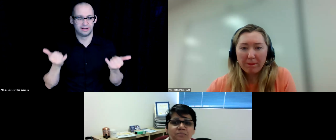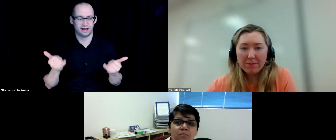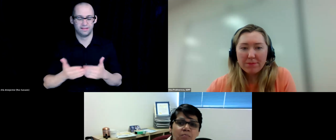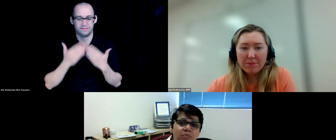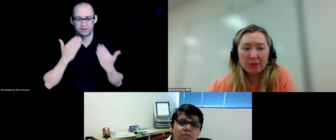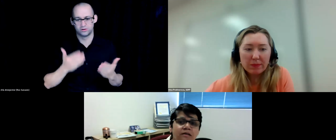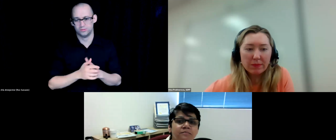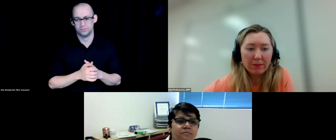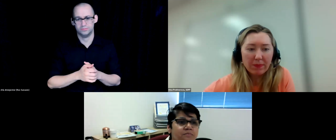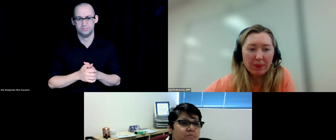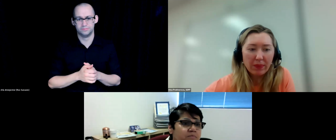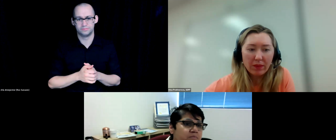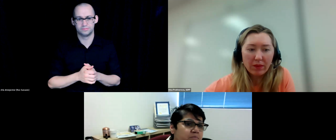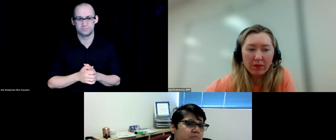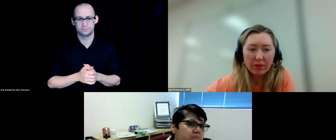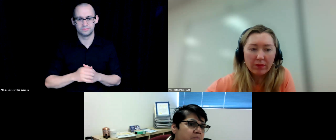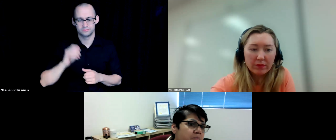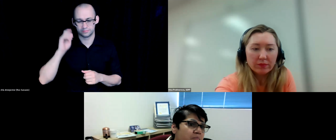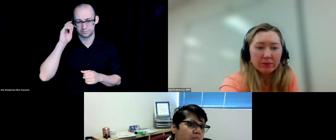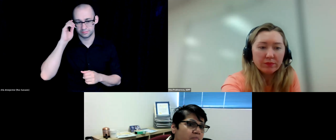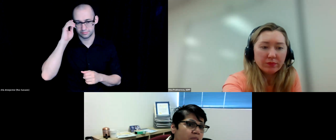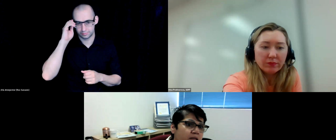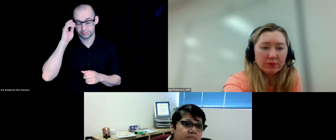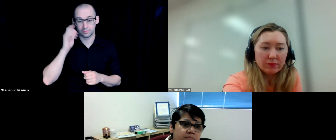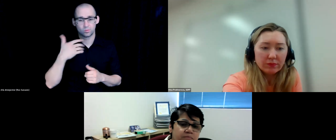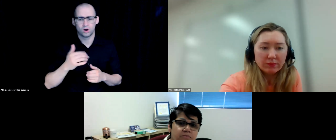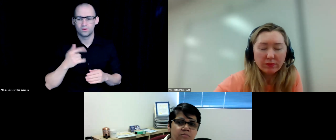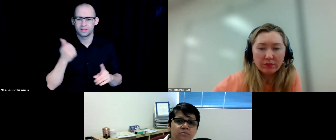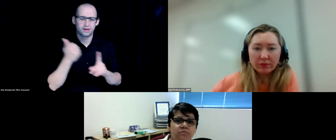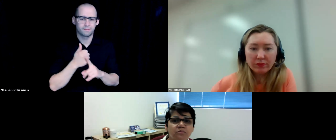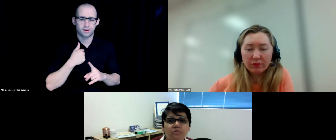much. No, and what strikes me with what kind of you've